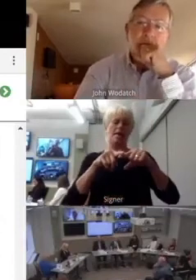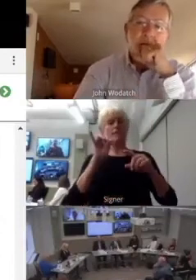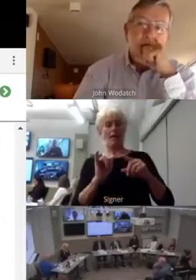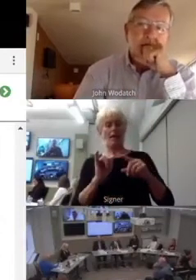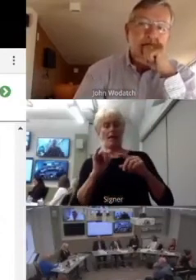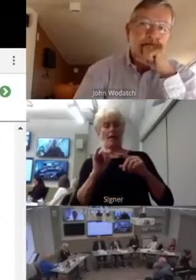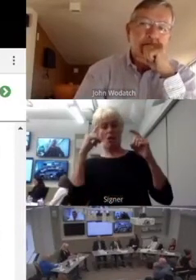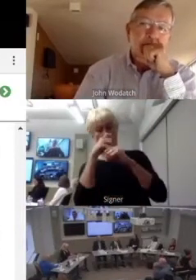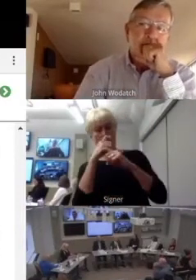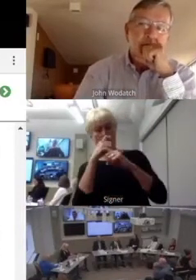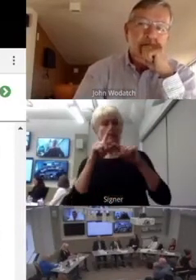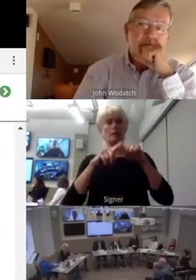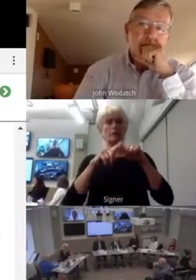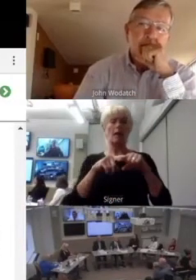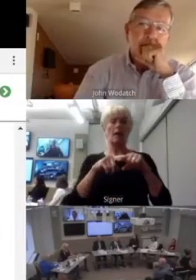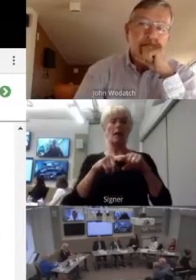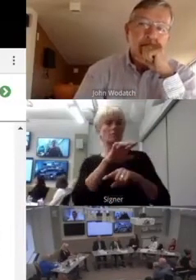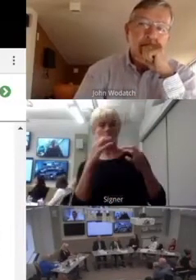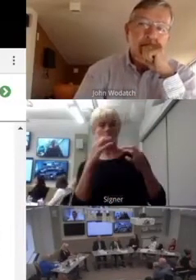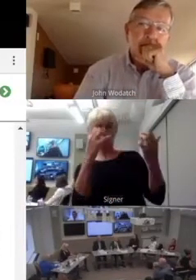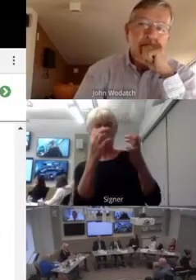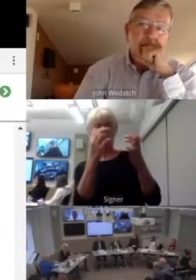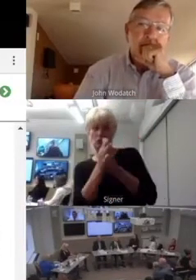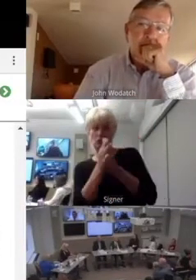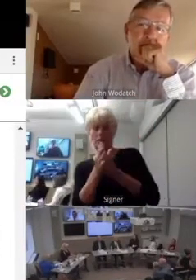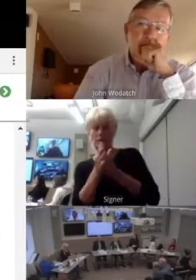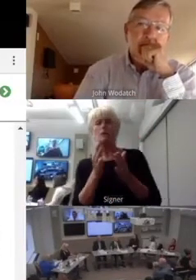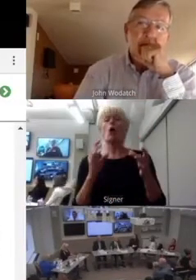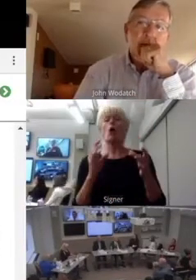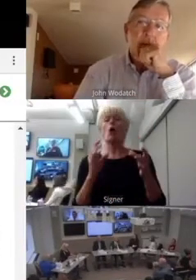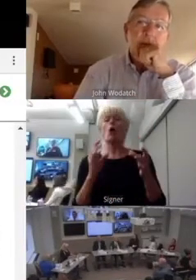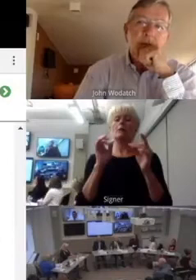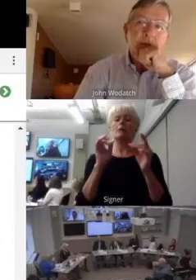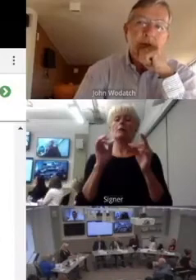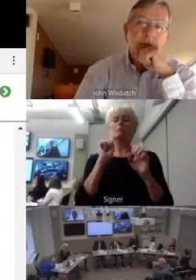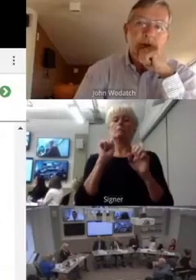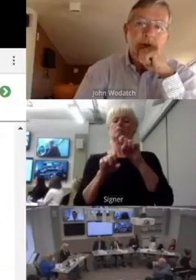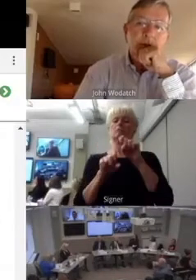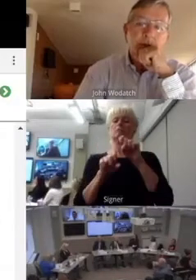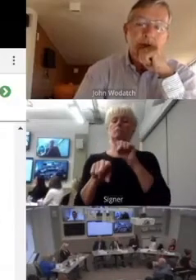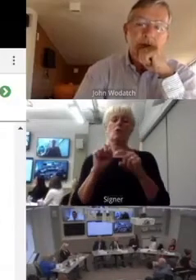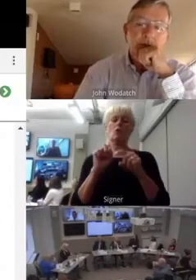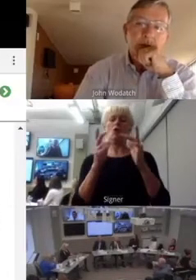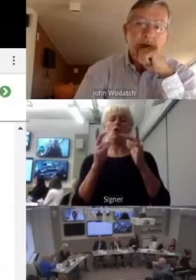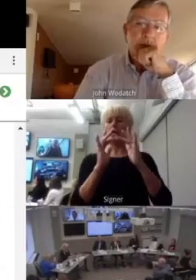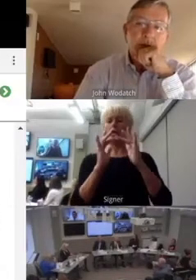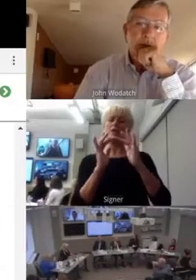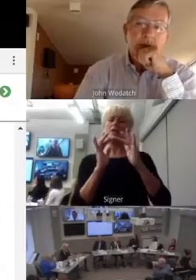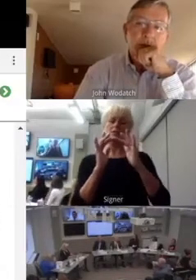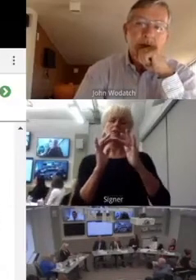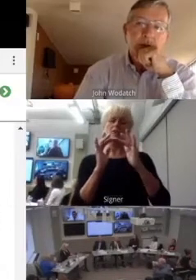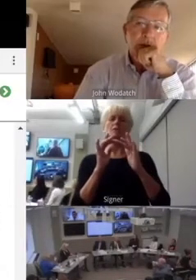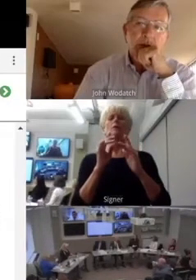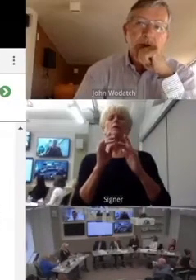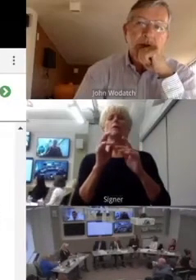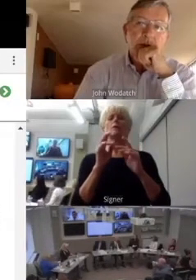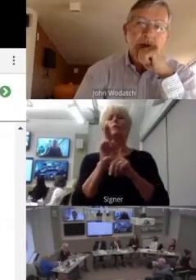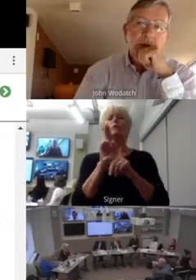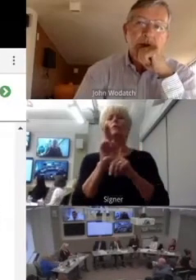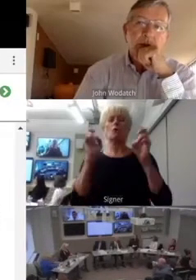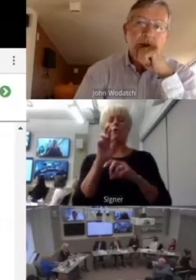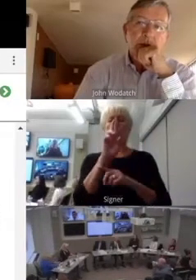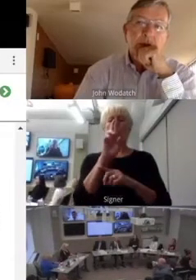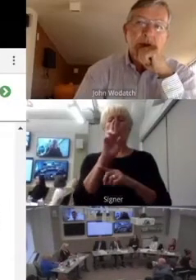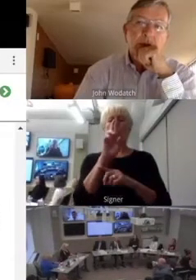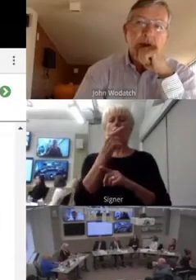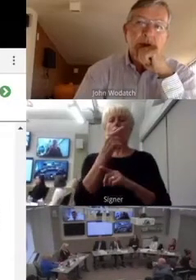are generally submitted online through a portal called regulations.gov. Our agency